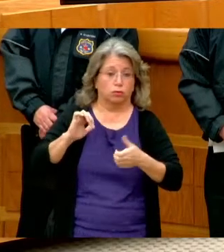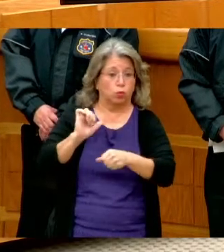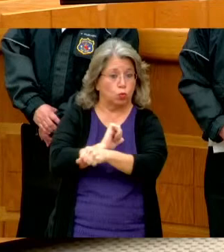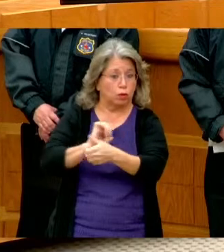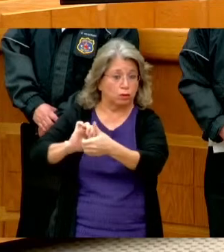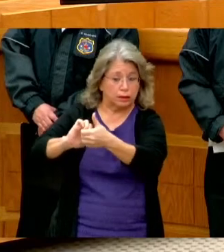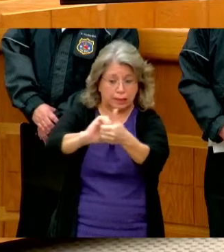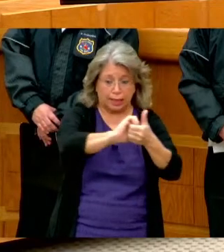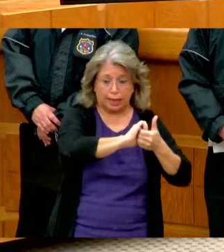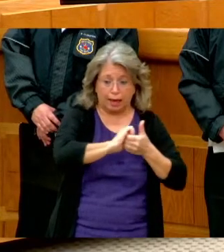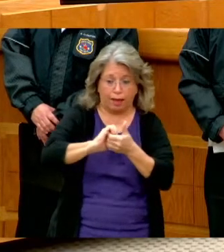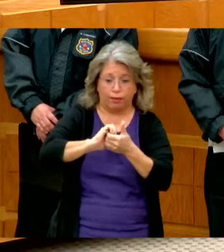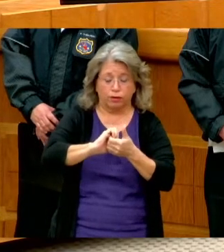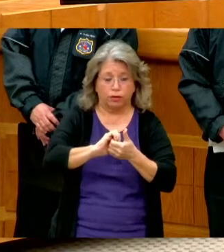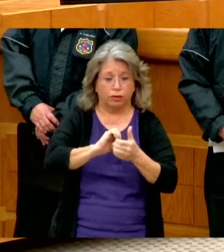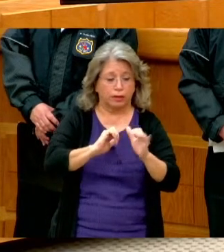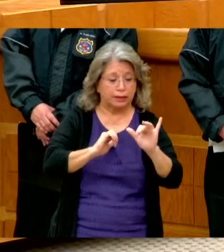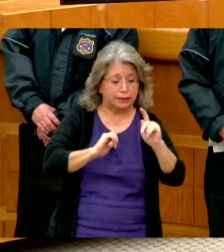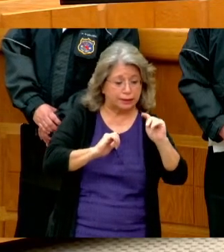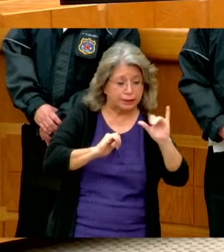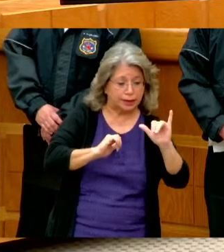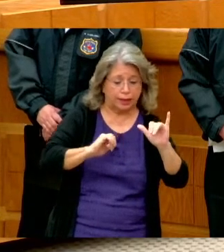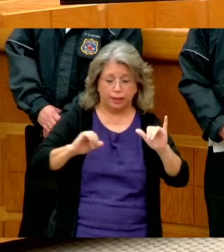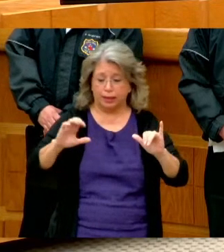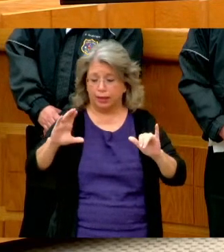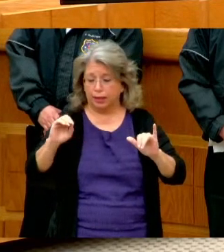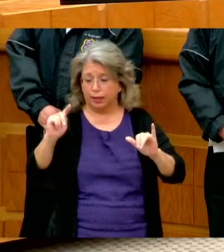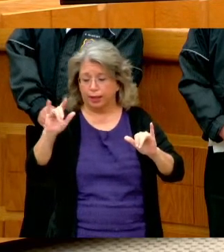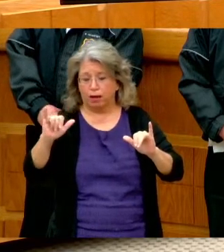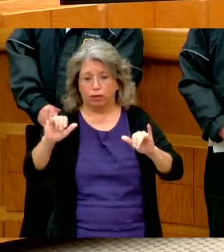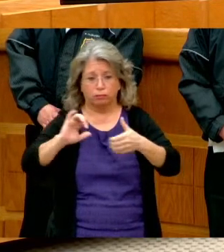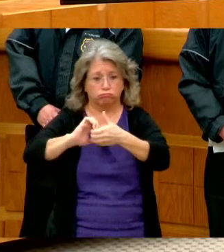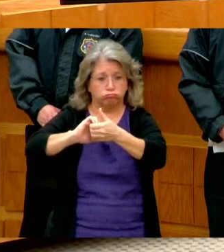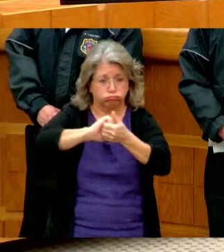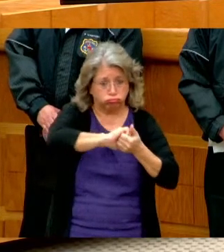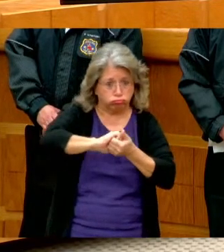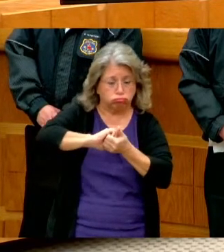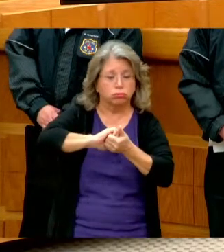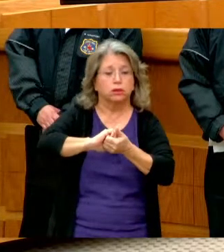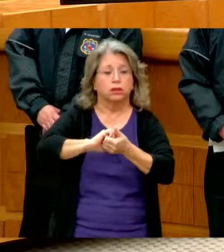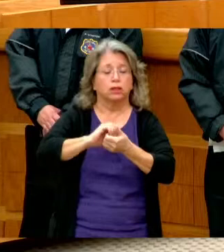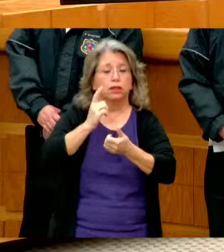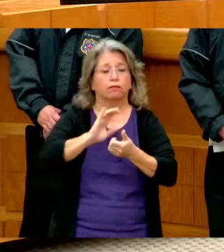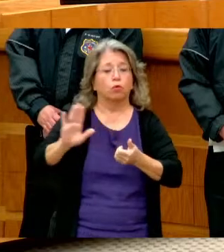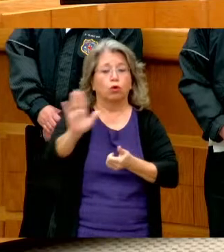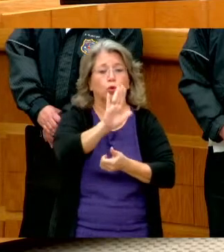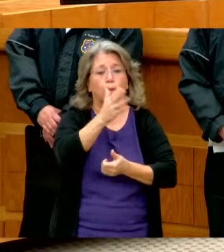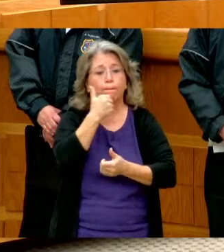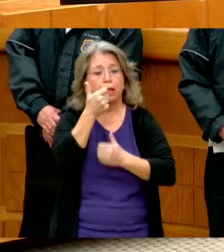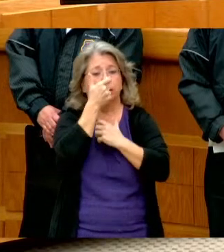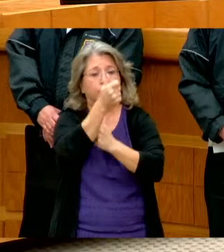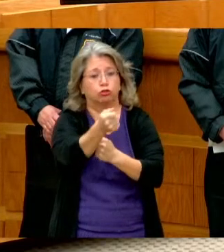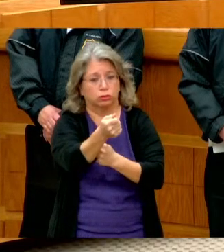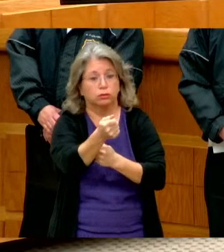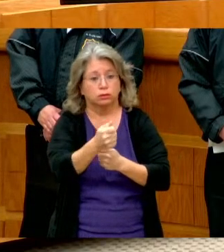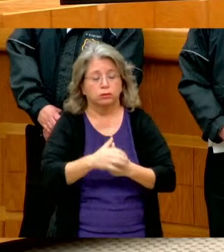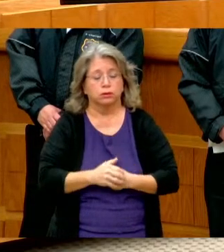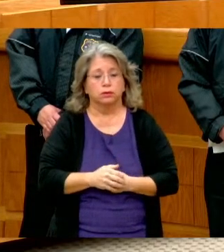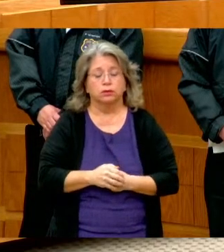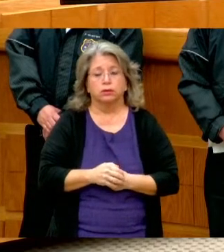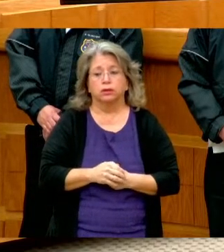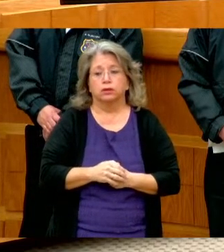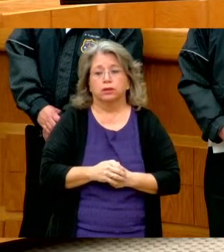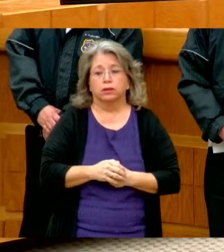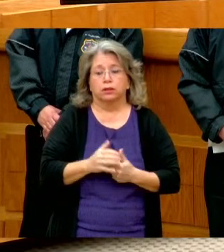and everyone working for the best interest of Nueces County. And so we want to take advantage of this opportunity